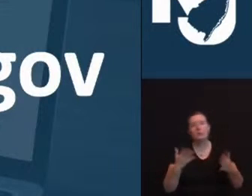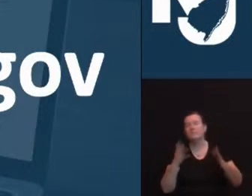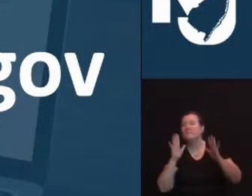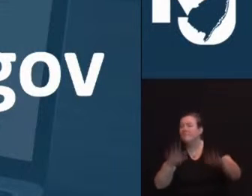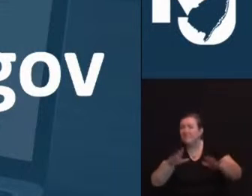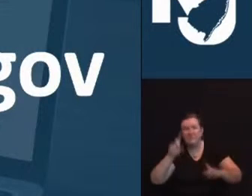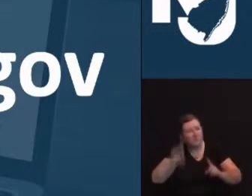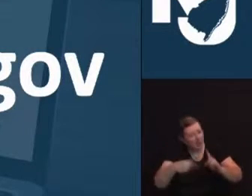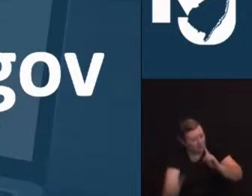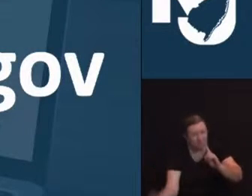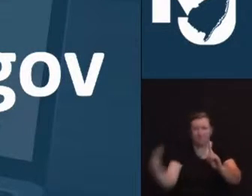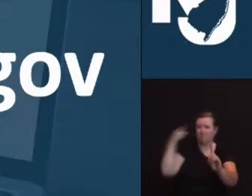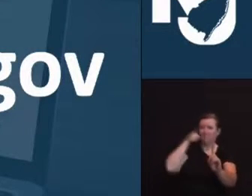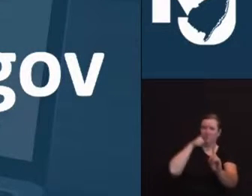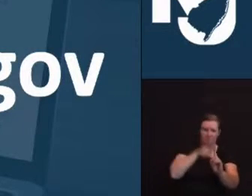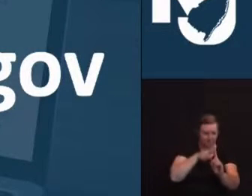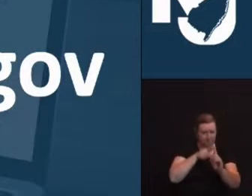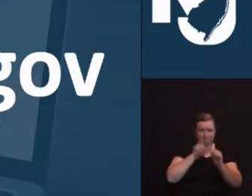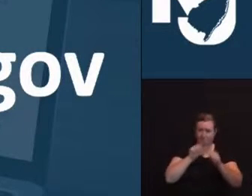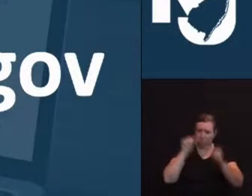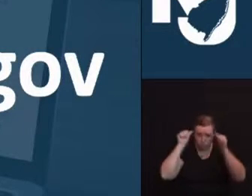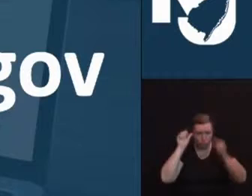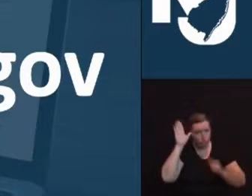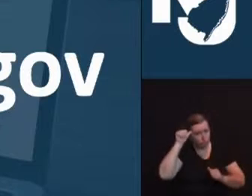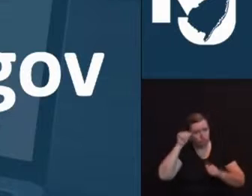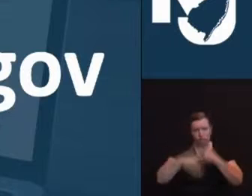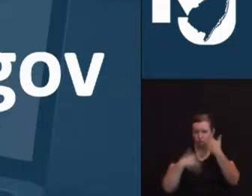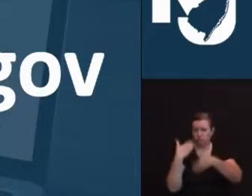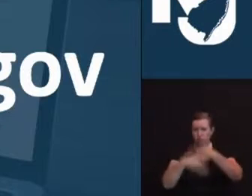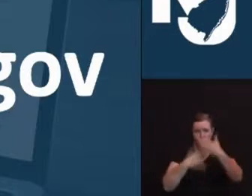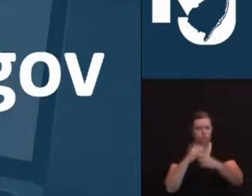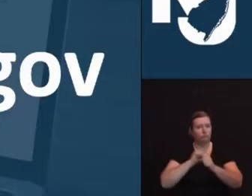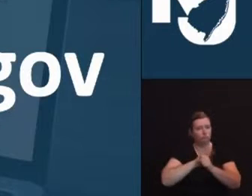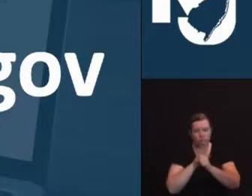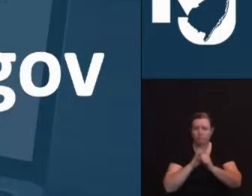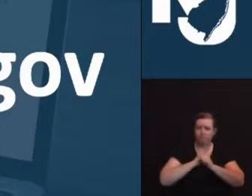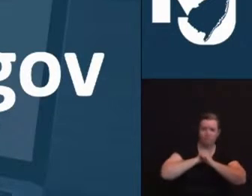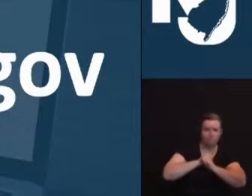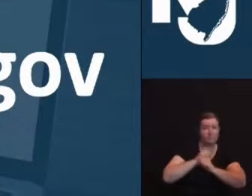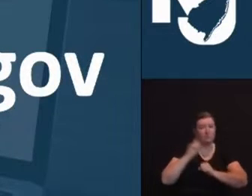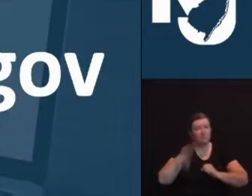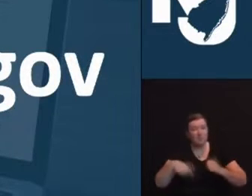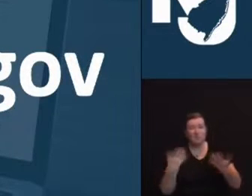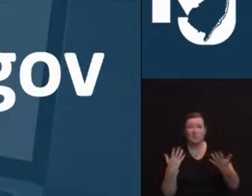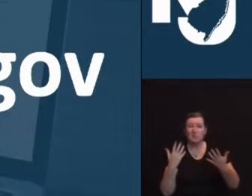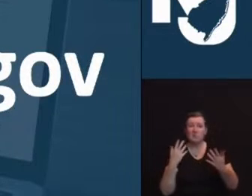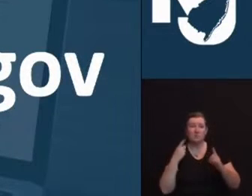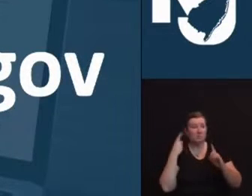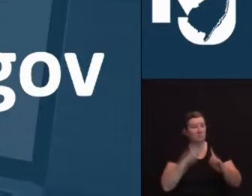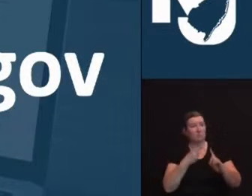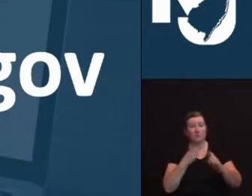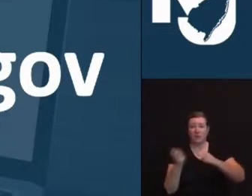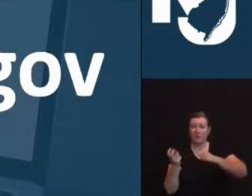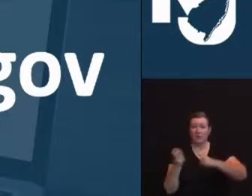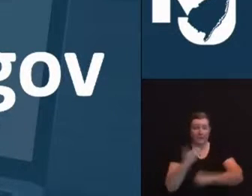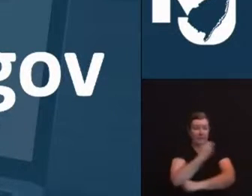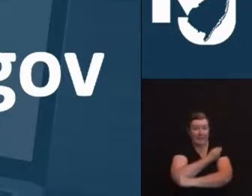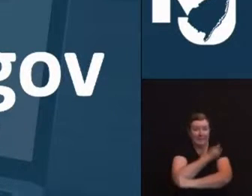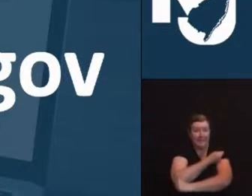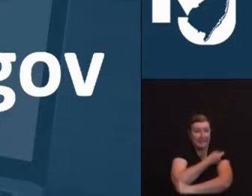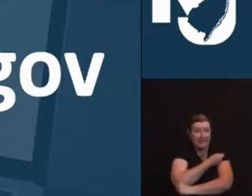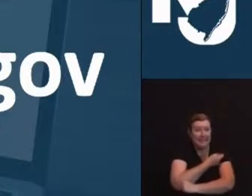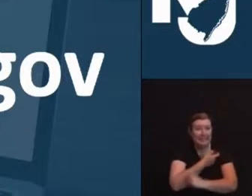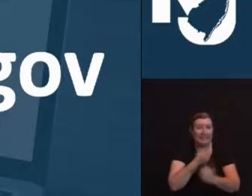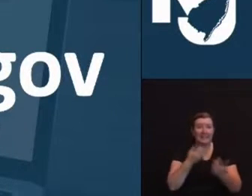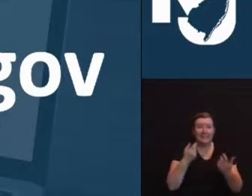front of this virus as best we can right now so that when a vaccine or multiple vaccines, which looks increasingly